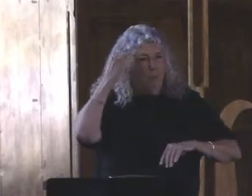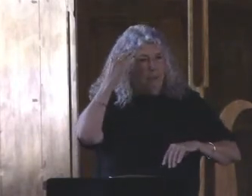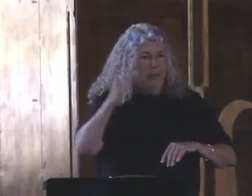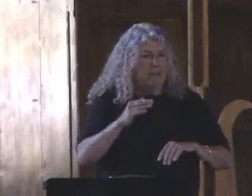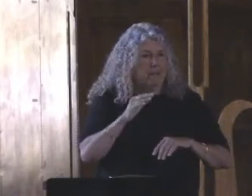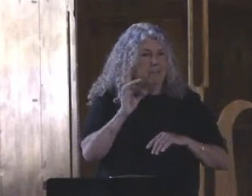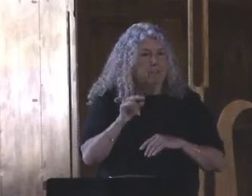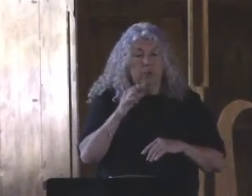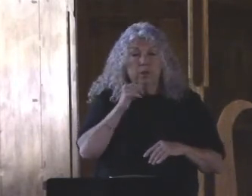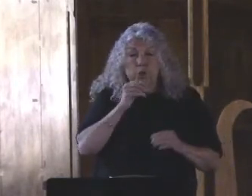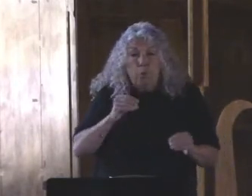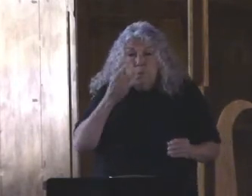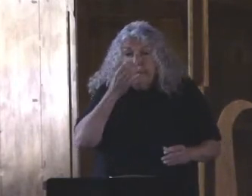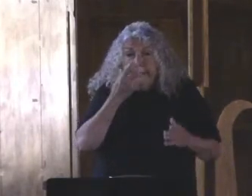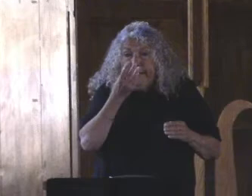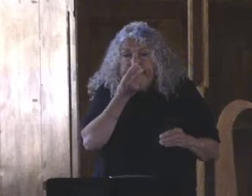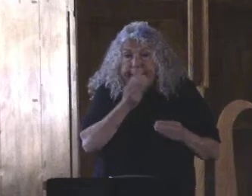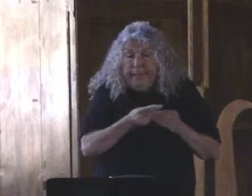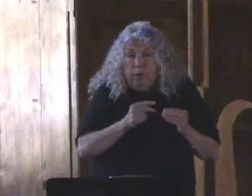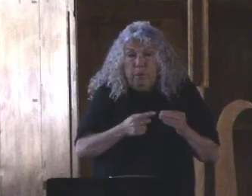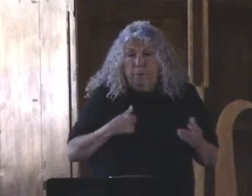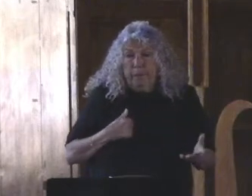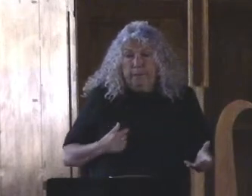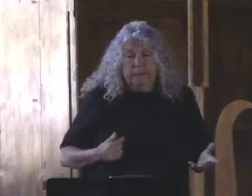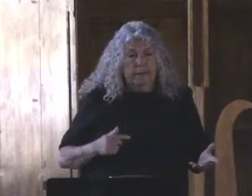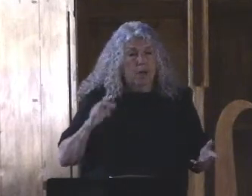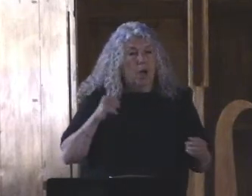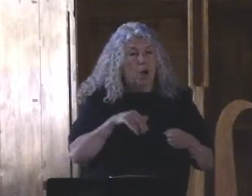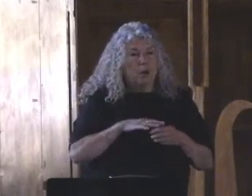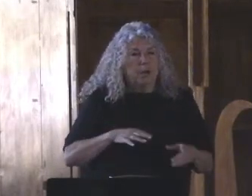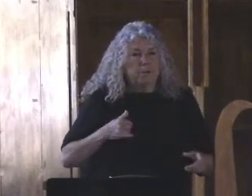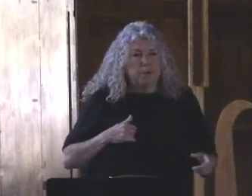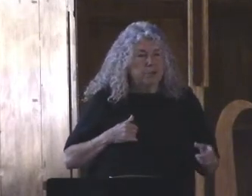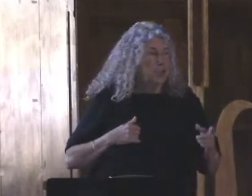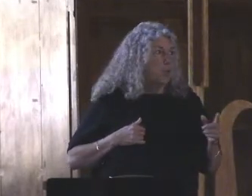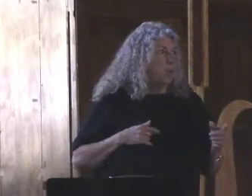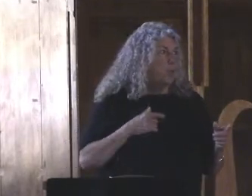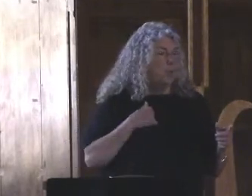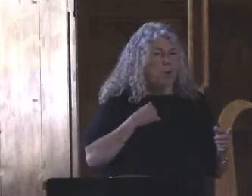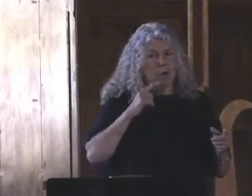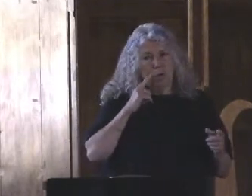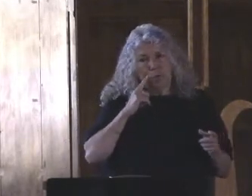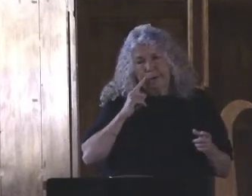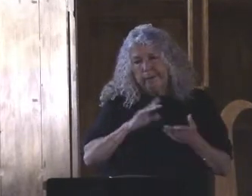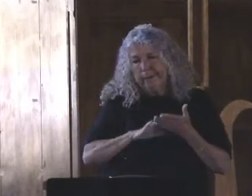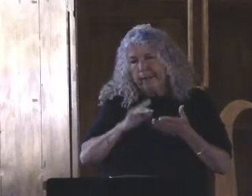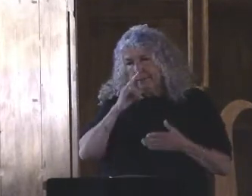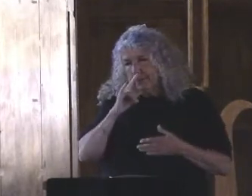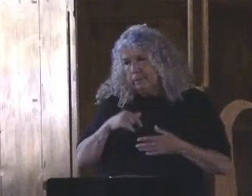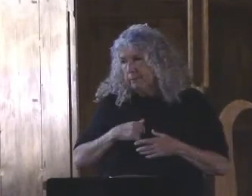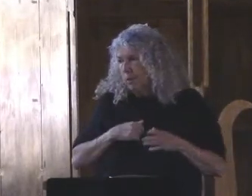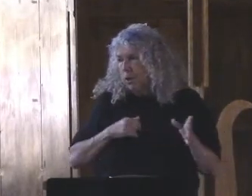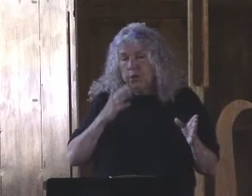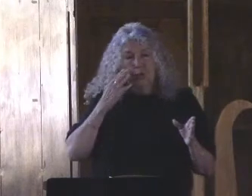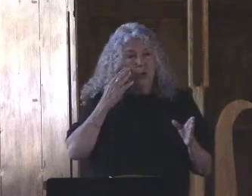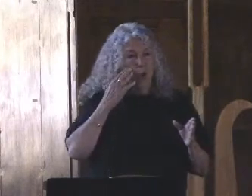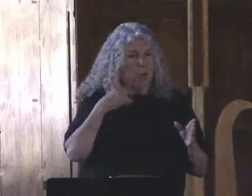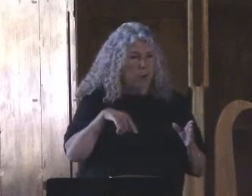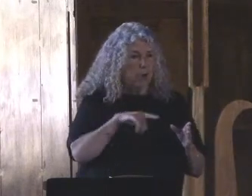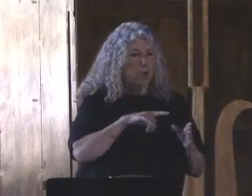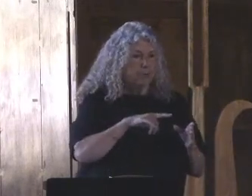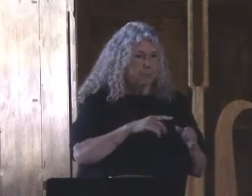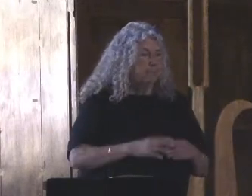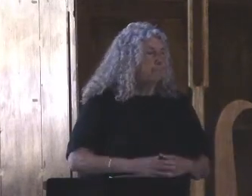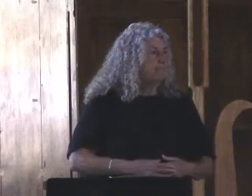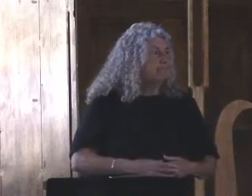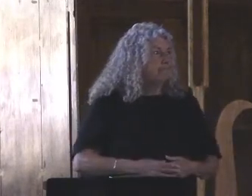person would care. Her neighbors were just all these apathetic college kids who annoyed her by playing their music too